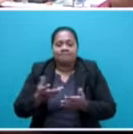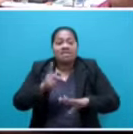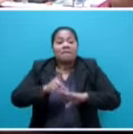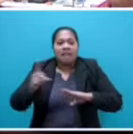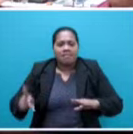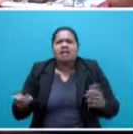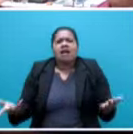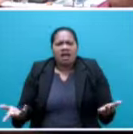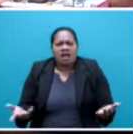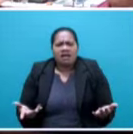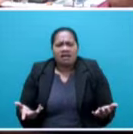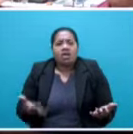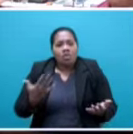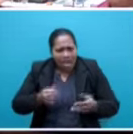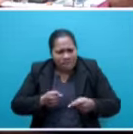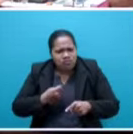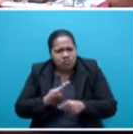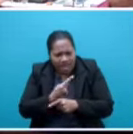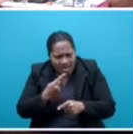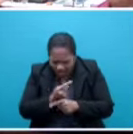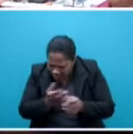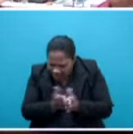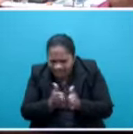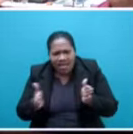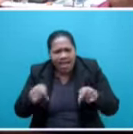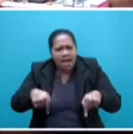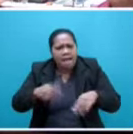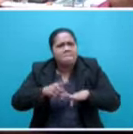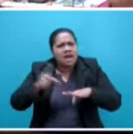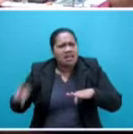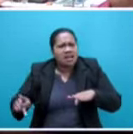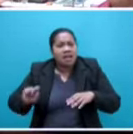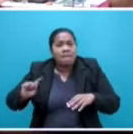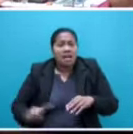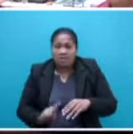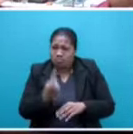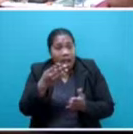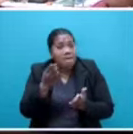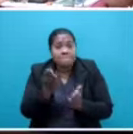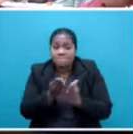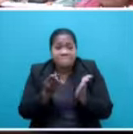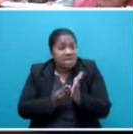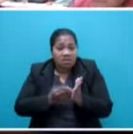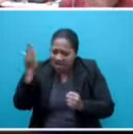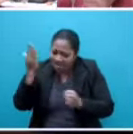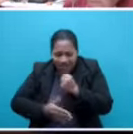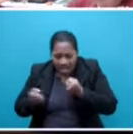Parliament? We have had weeks in this Parliament, Honourable Speaker, where there was not one bill was brought to the